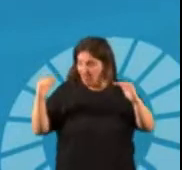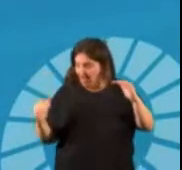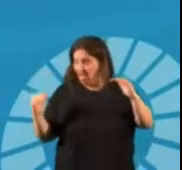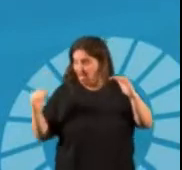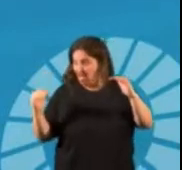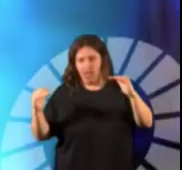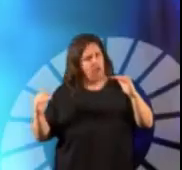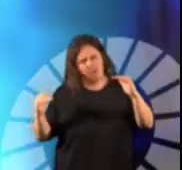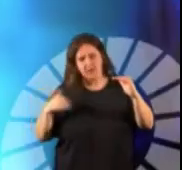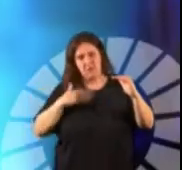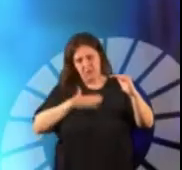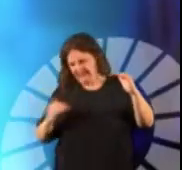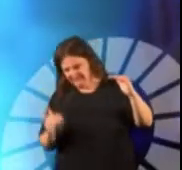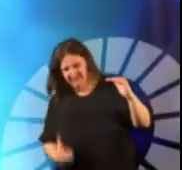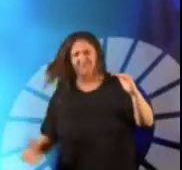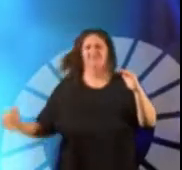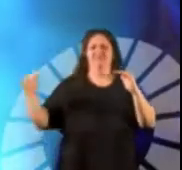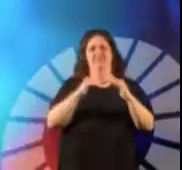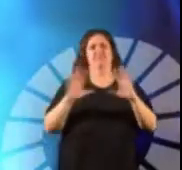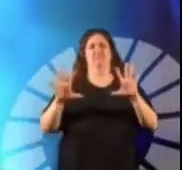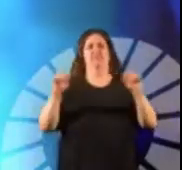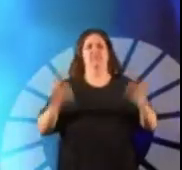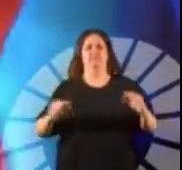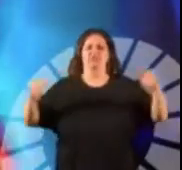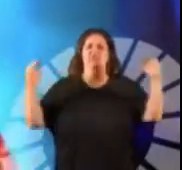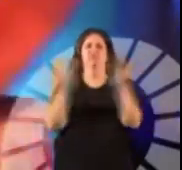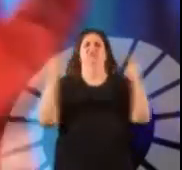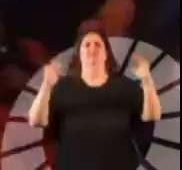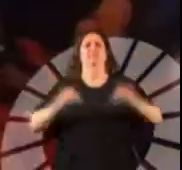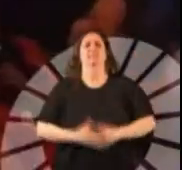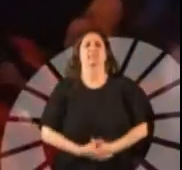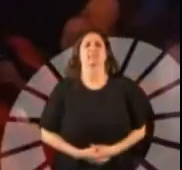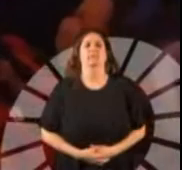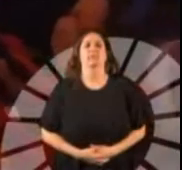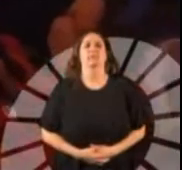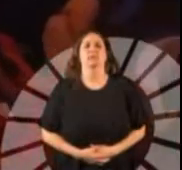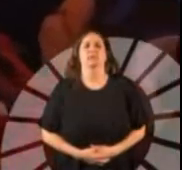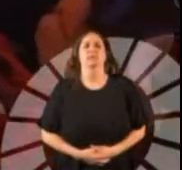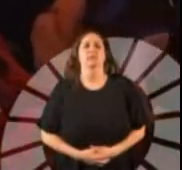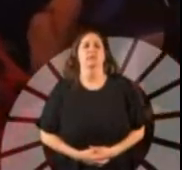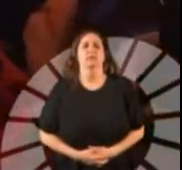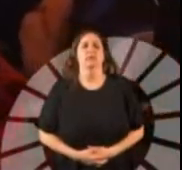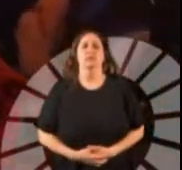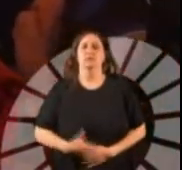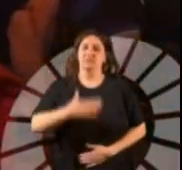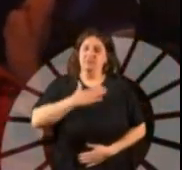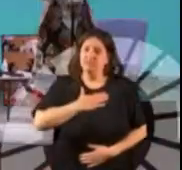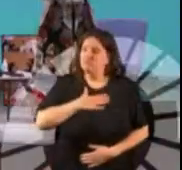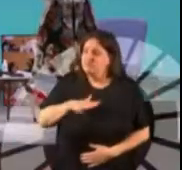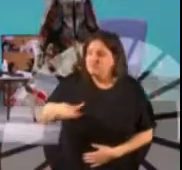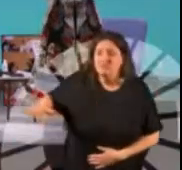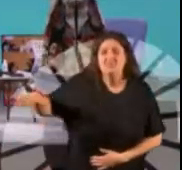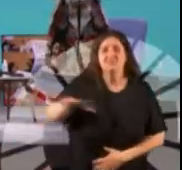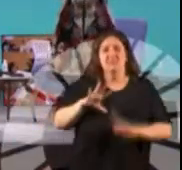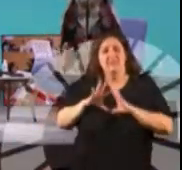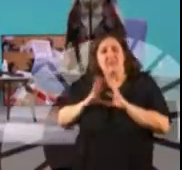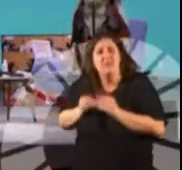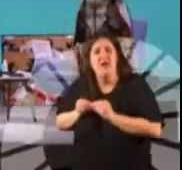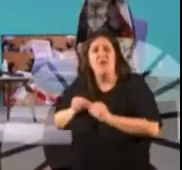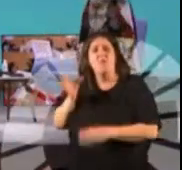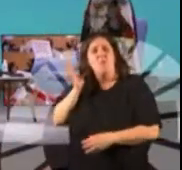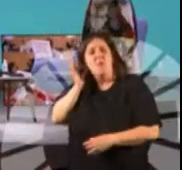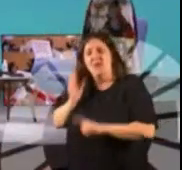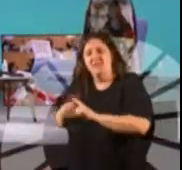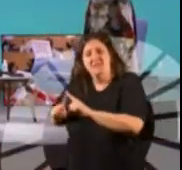and granddaughters. I thank you. Merci. Merci beaucoup. Thank you. Thank you so much, Ms.